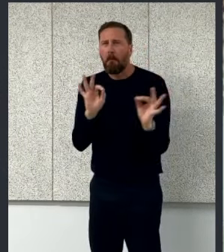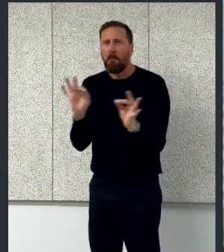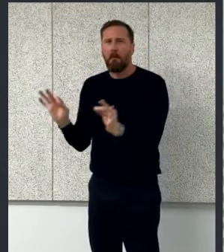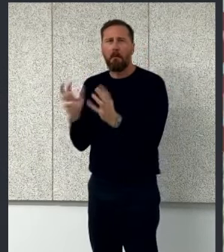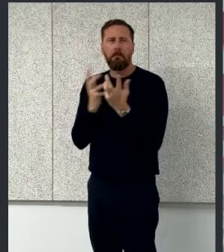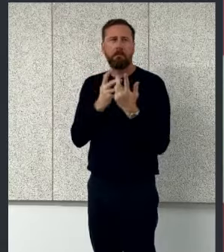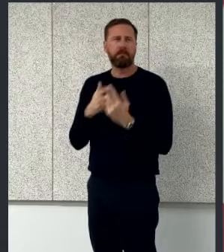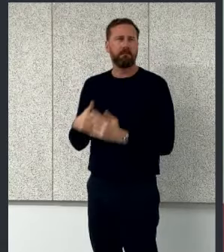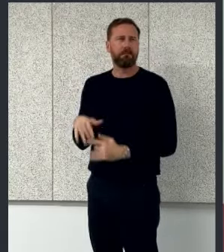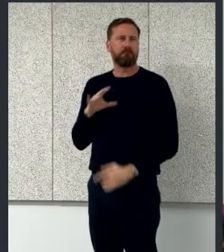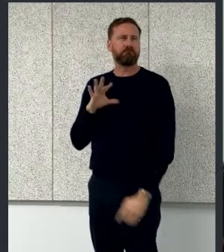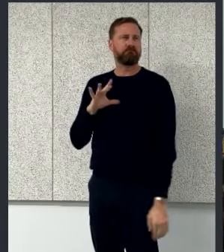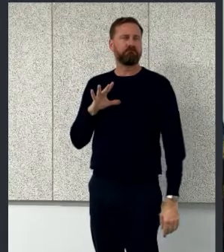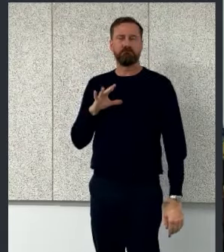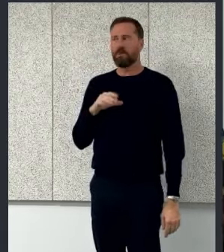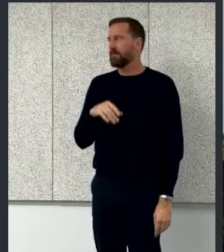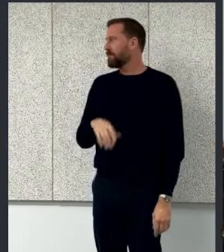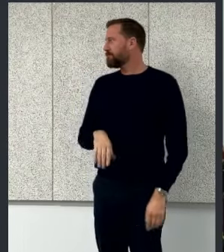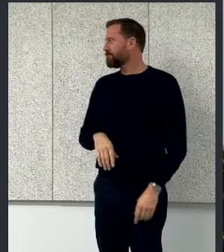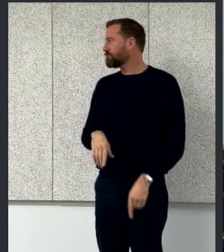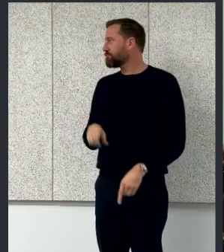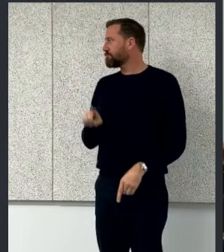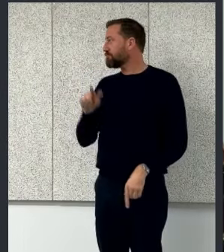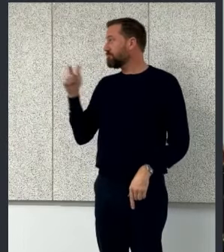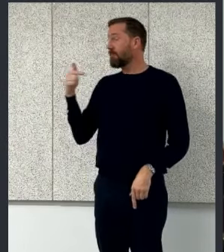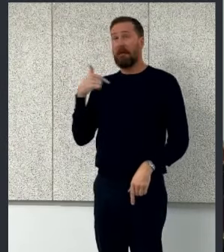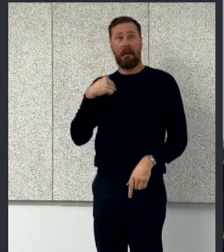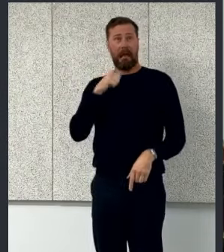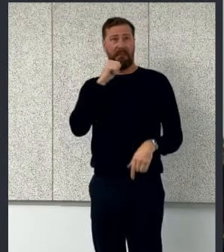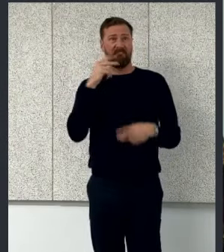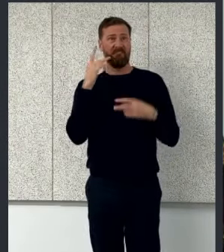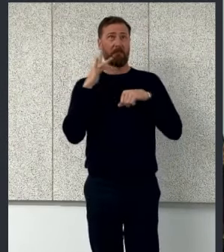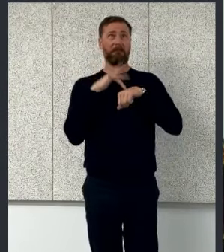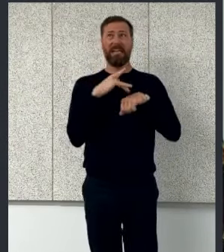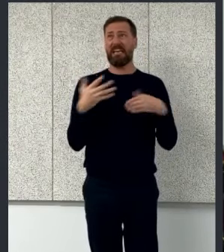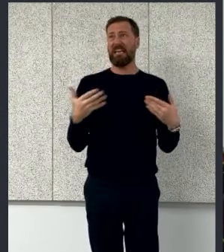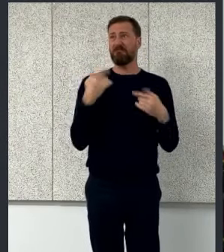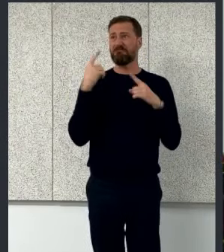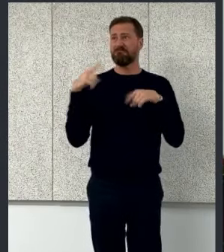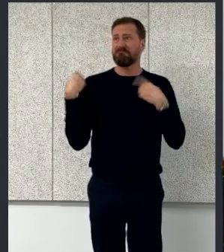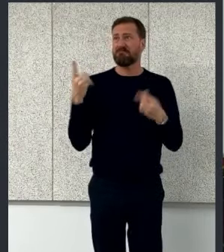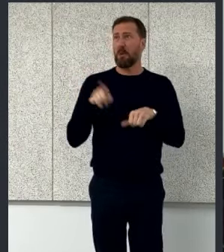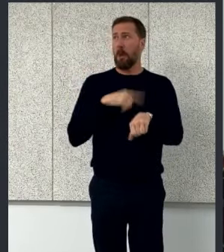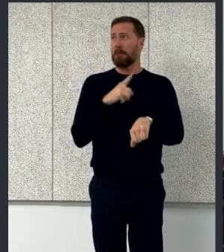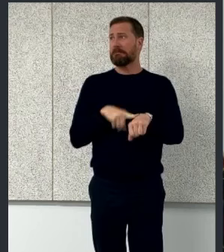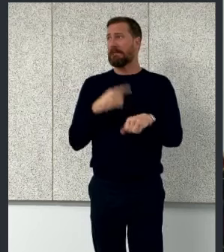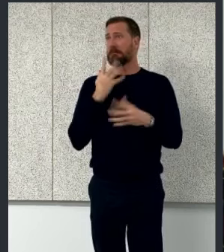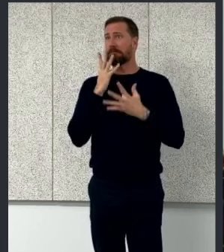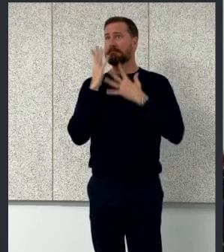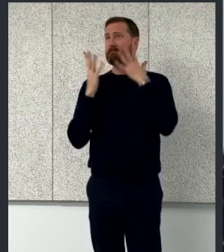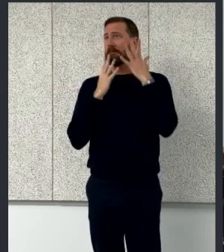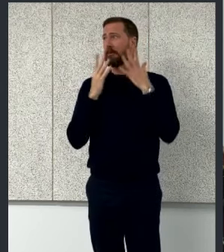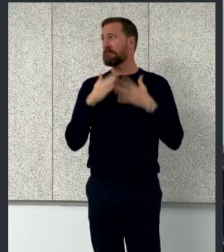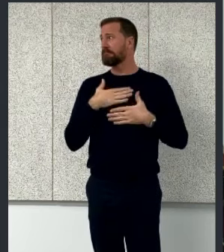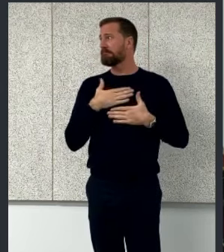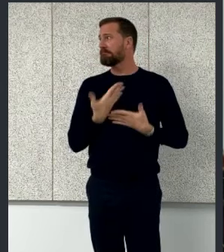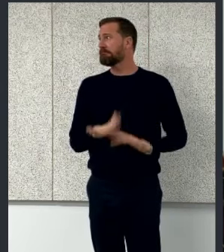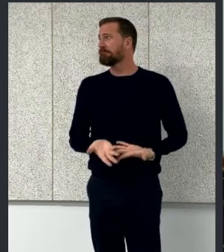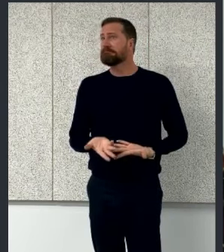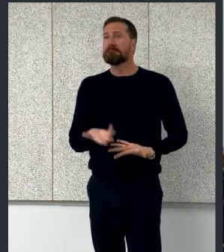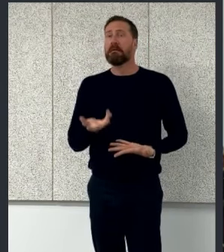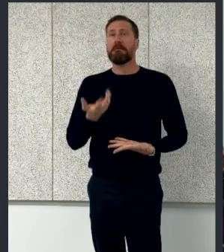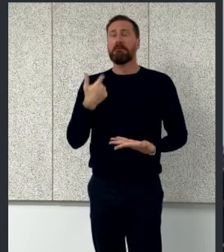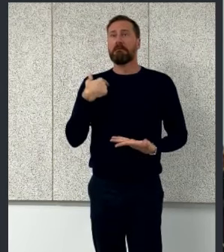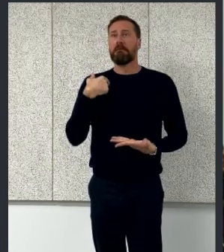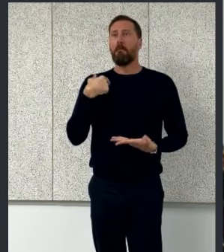Beautiful. I haven't been to the theater recently, which I'm ashamed to admit to this audience, so I will say that I saw a beautiful